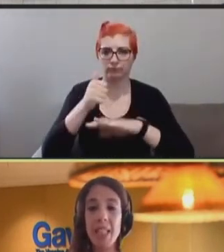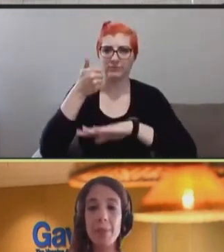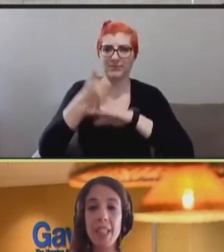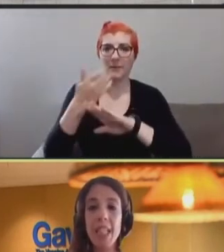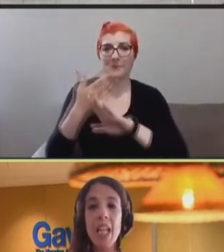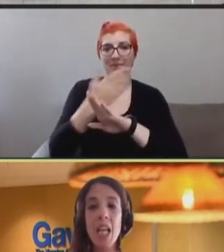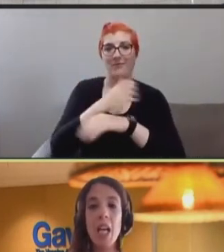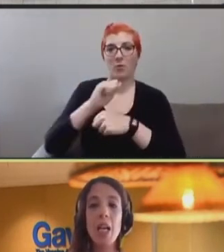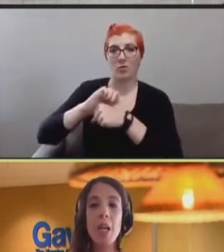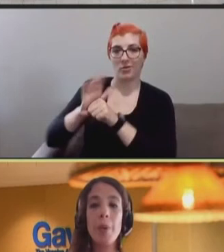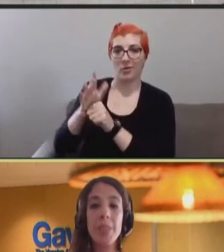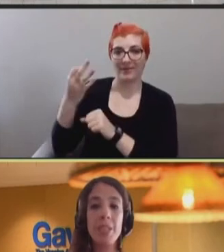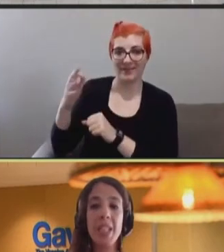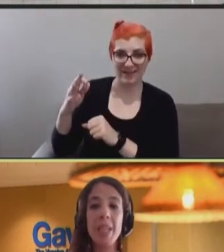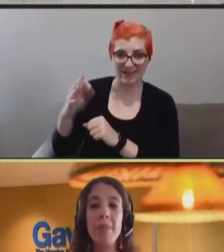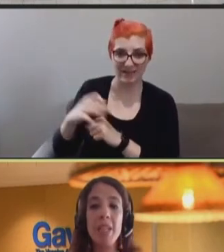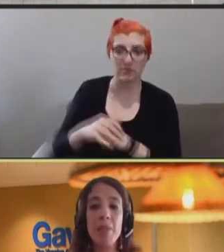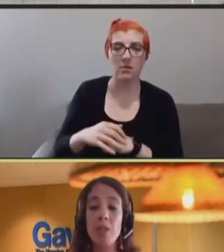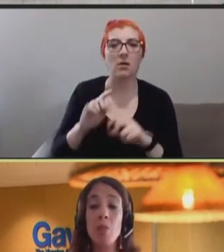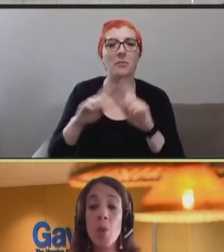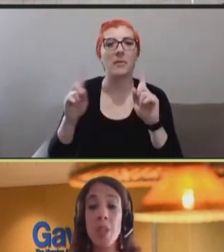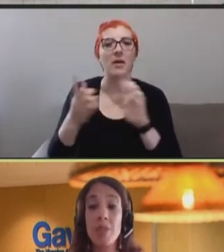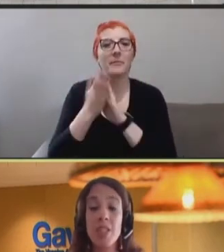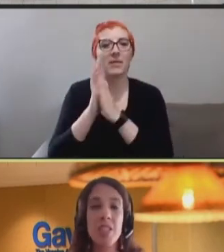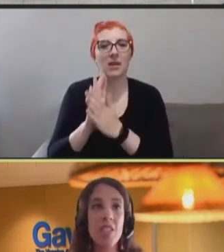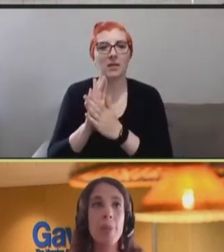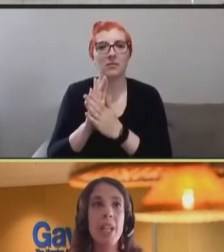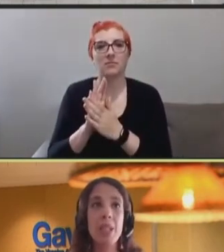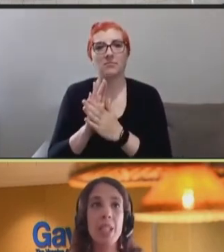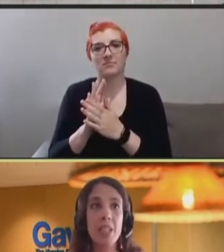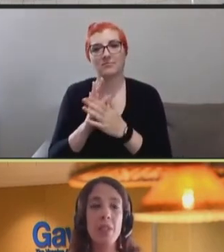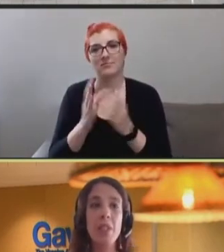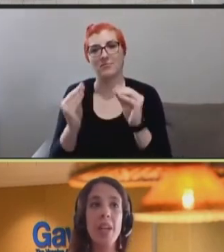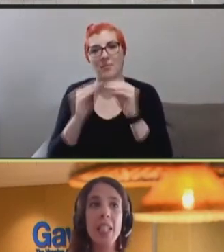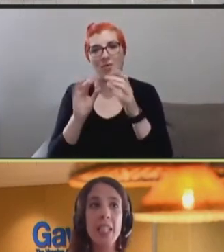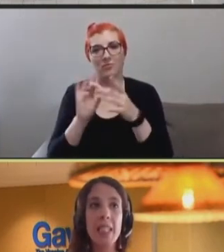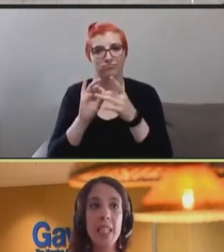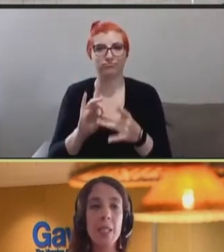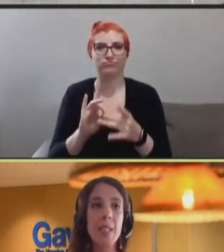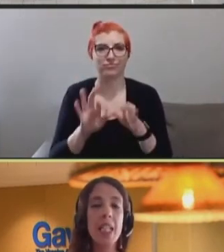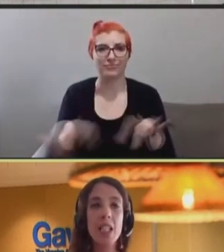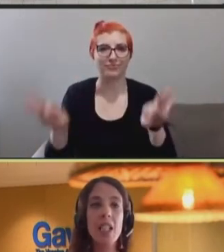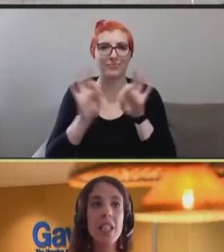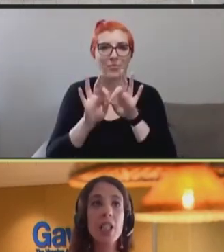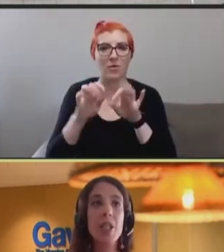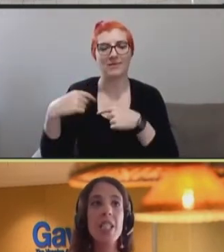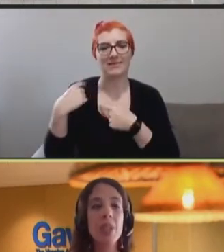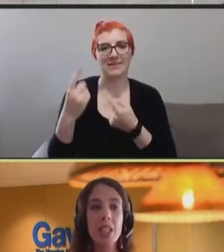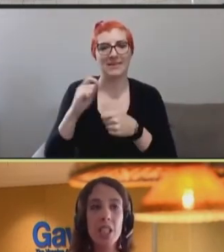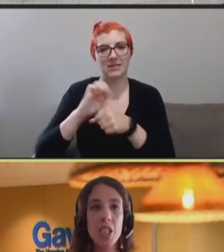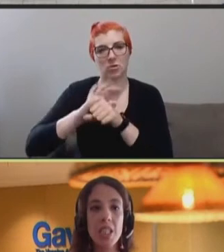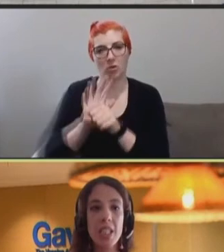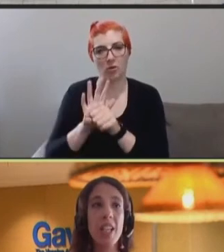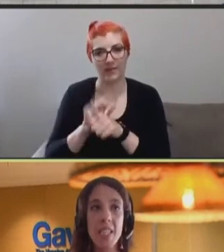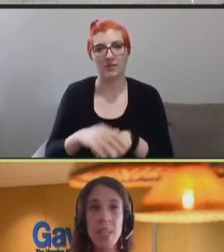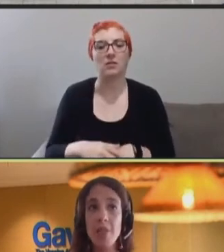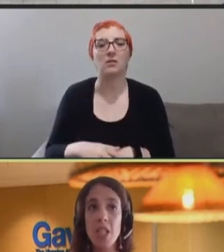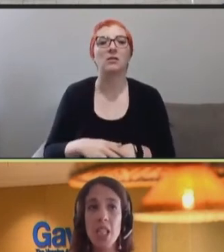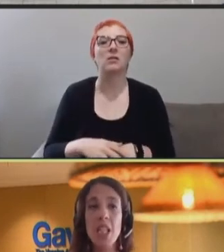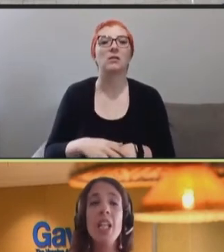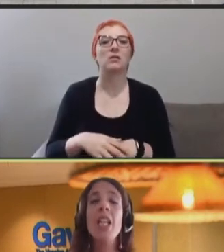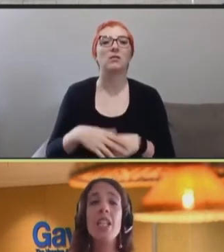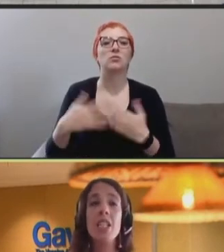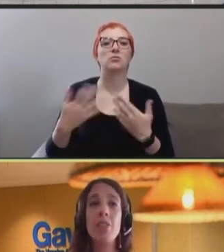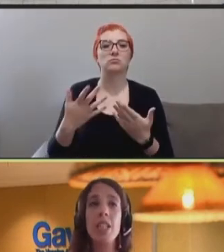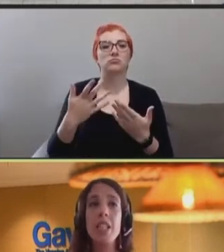COVID-19 pandemic, but it became even more relevant since the pandemic, given the fact that there's an increased recognition that vaccine